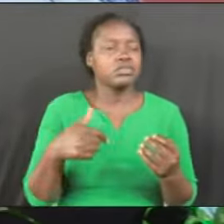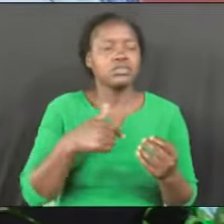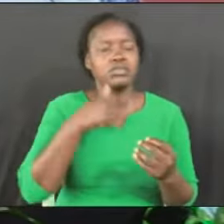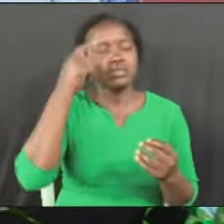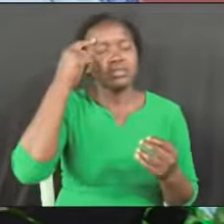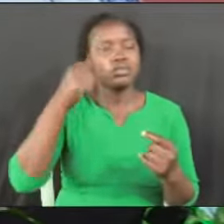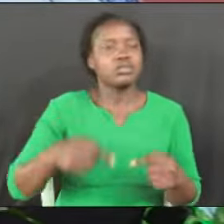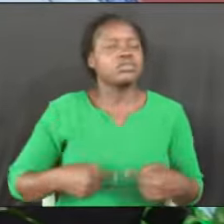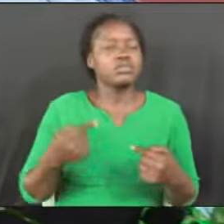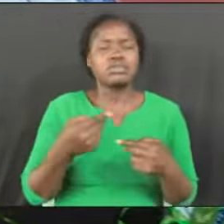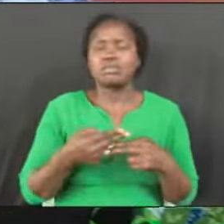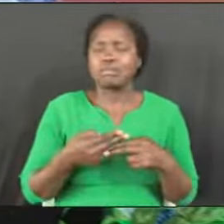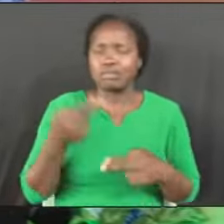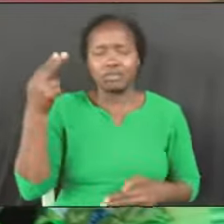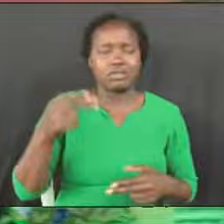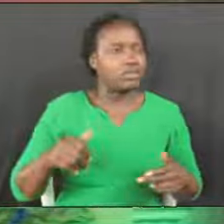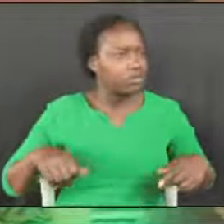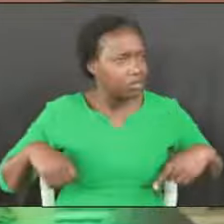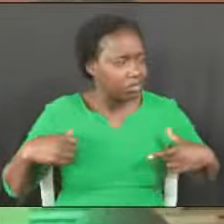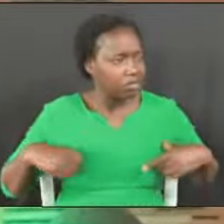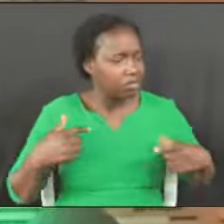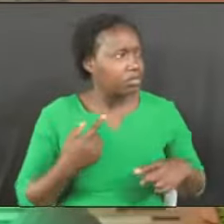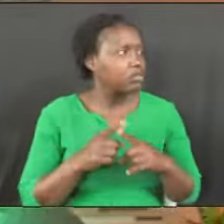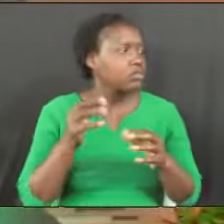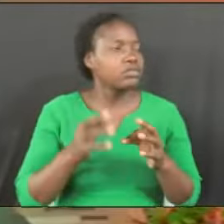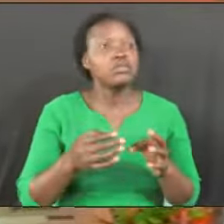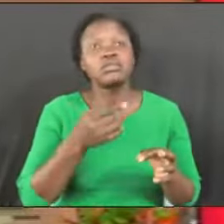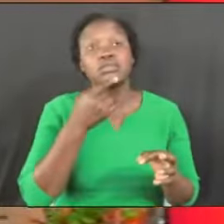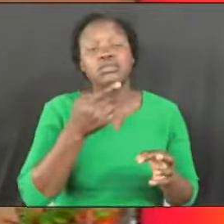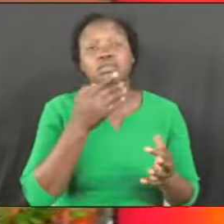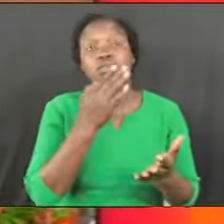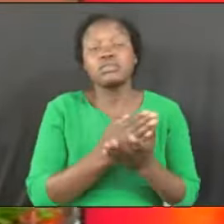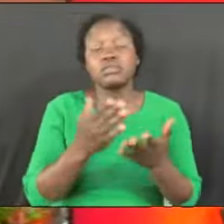our pedigree. But if we tell the truth and shame the devil,